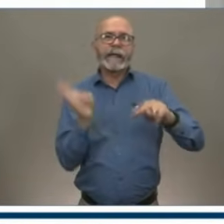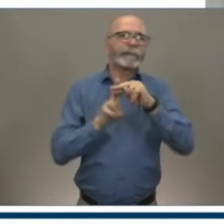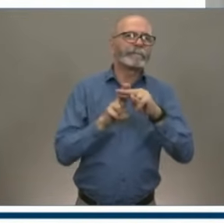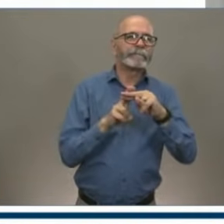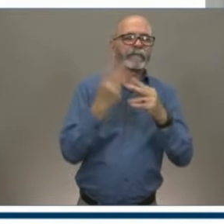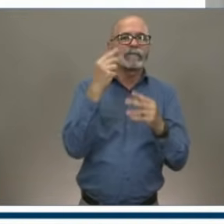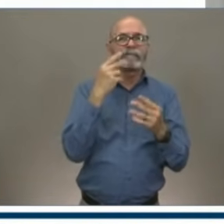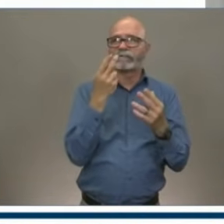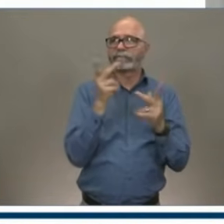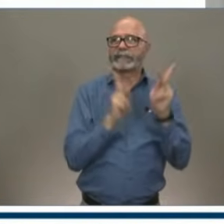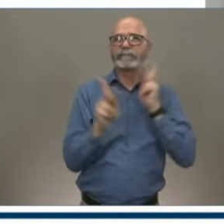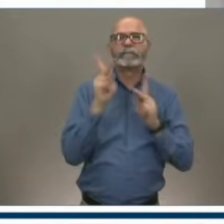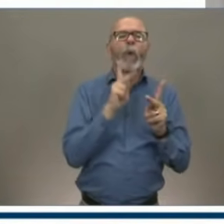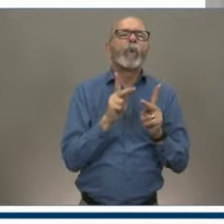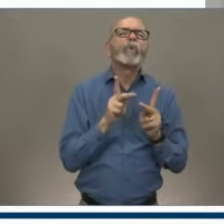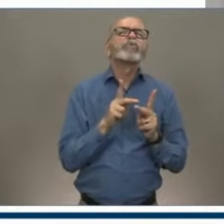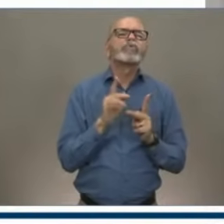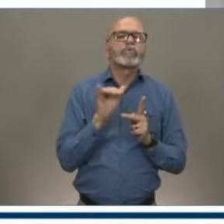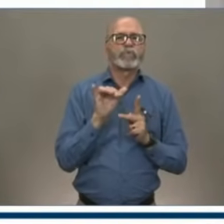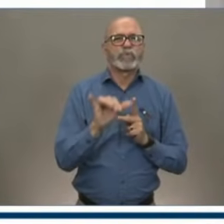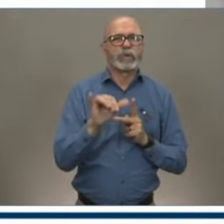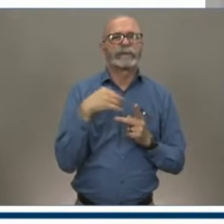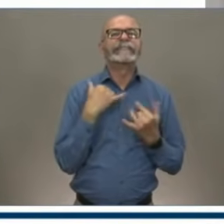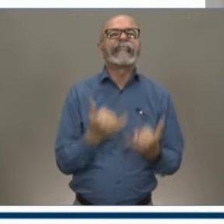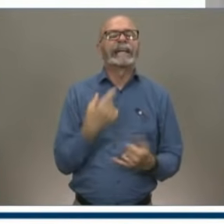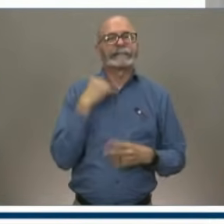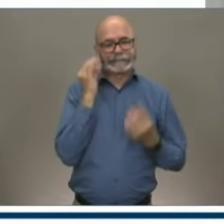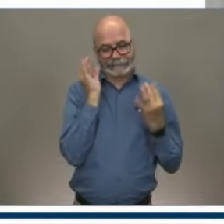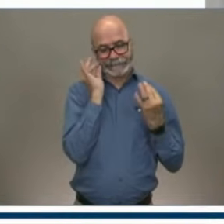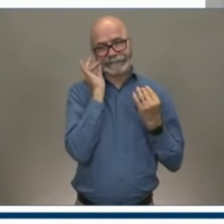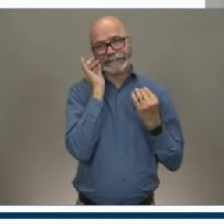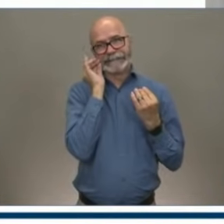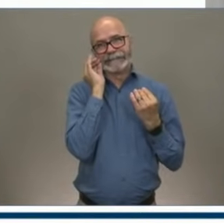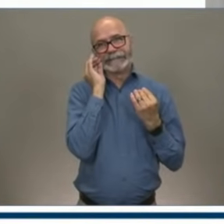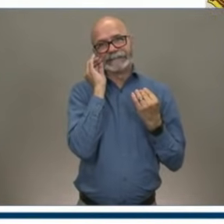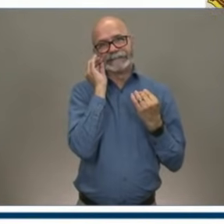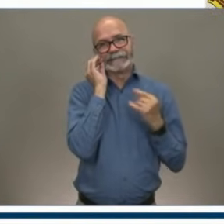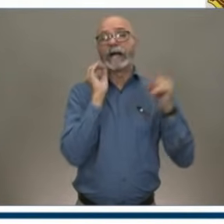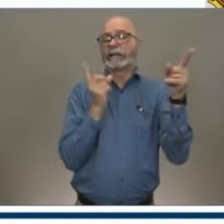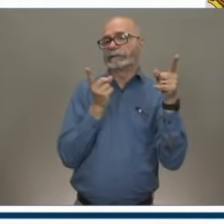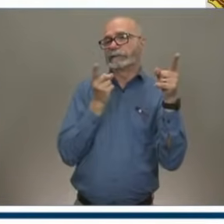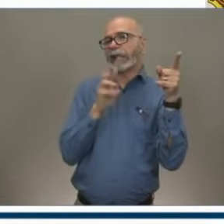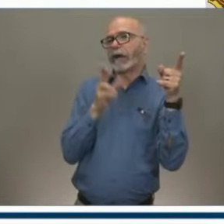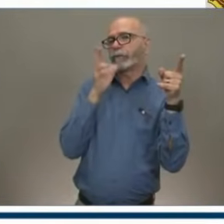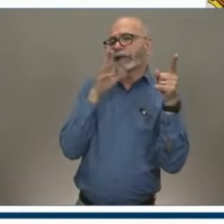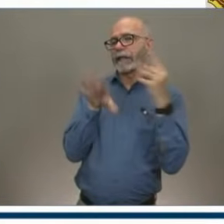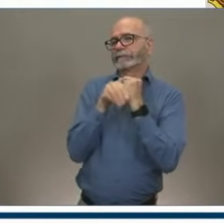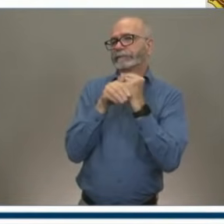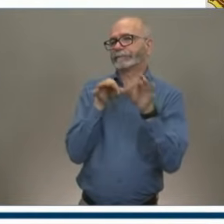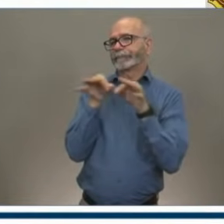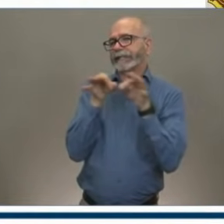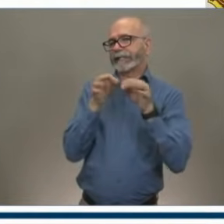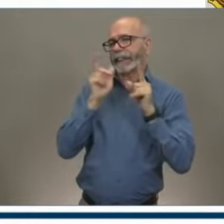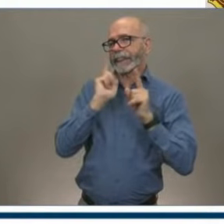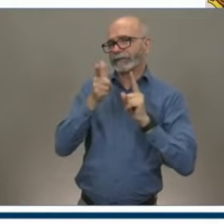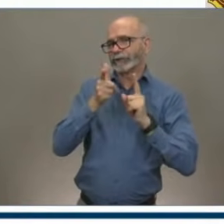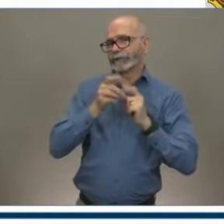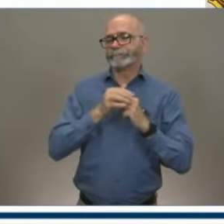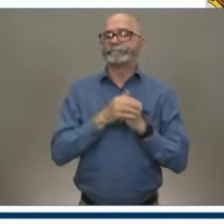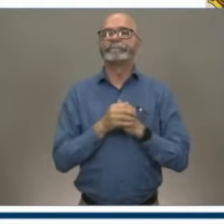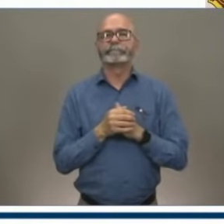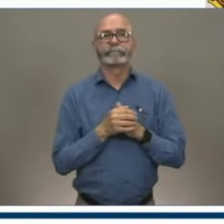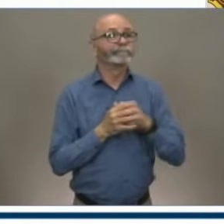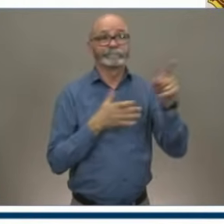timing, and I'll have Dr. Strang elaborate on that. Thank you, Premier. Good afternoon, everybody. And as the Premier said, we were